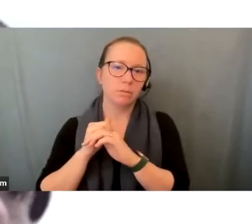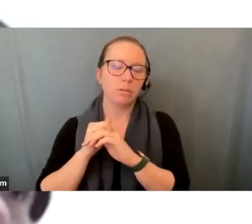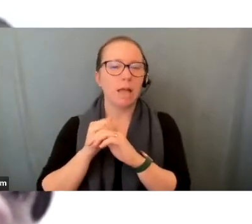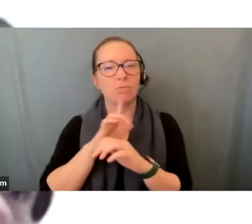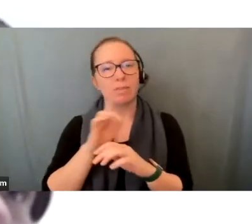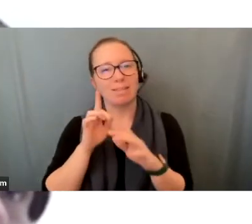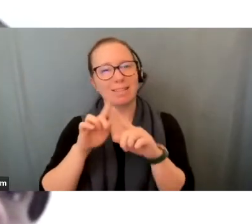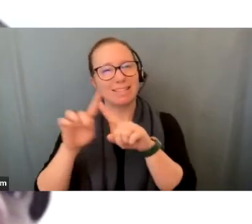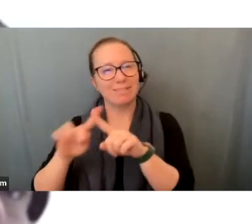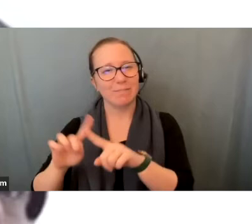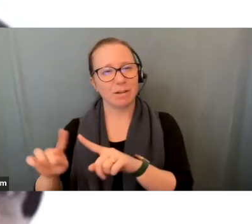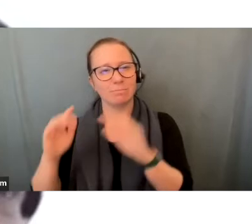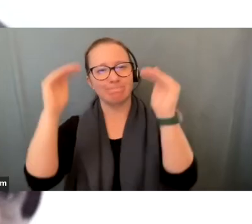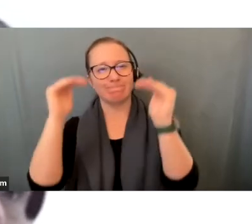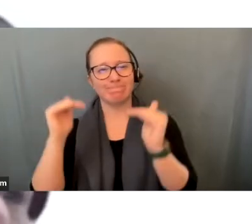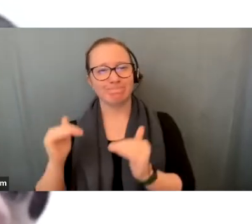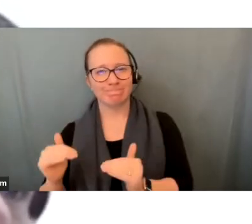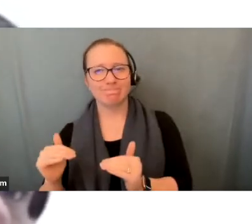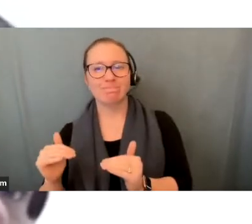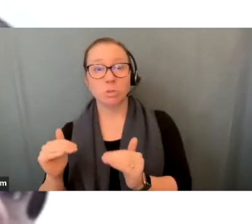needed to encourage